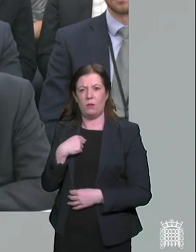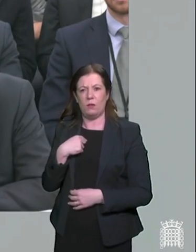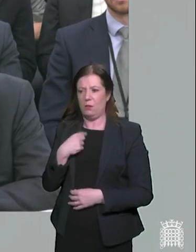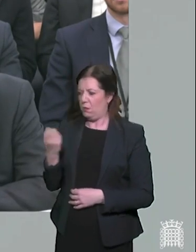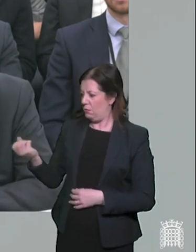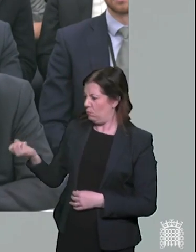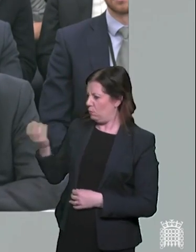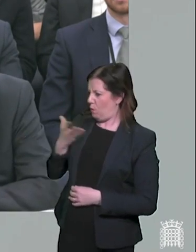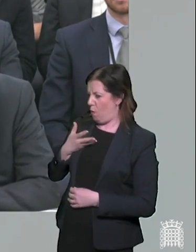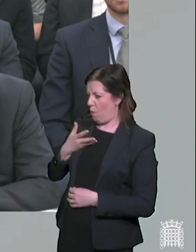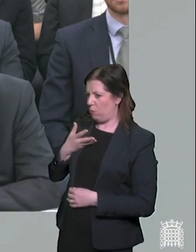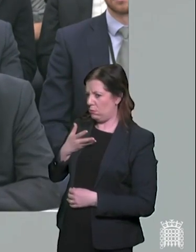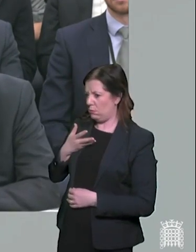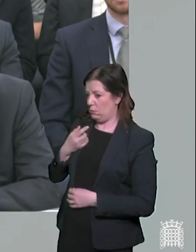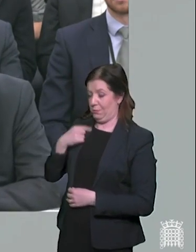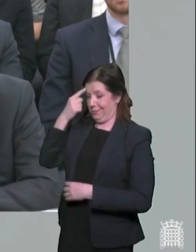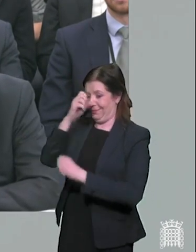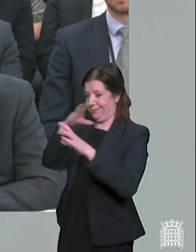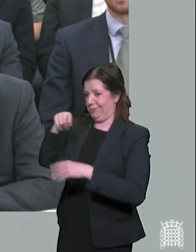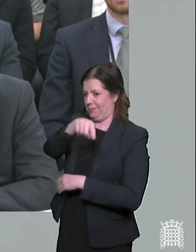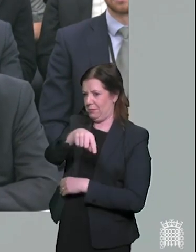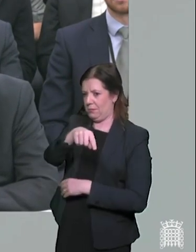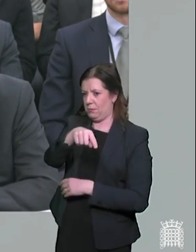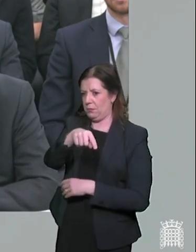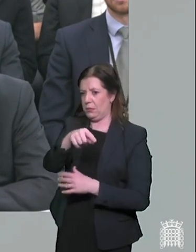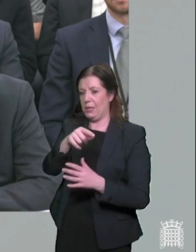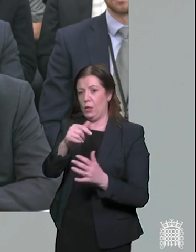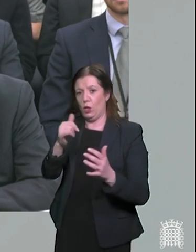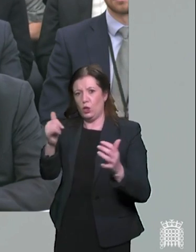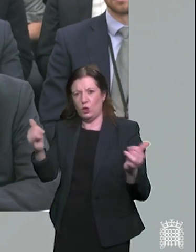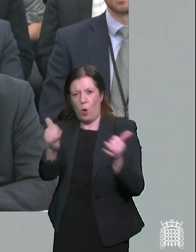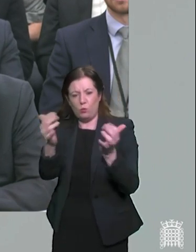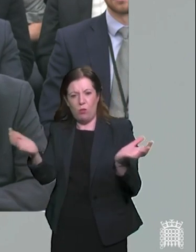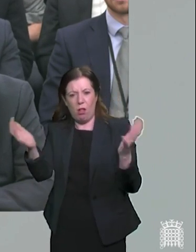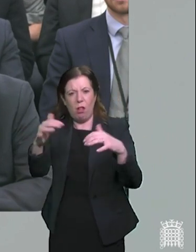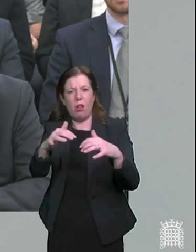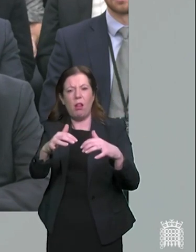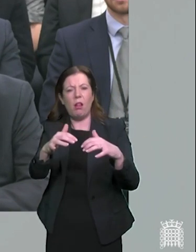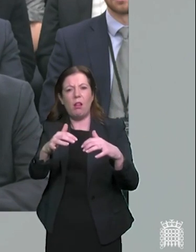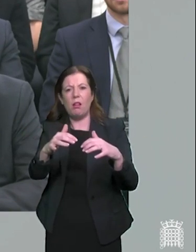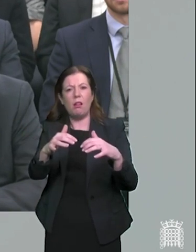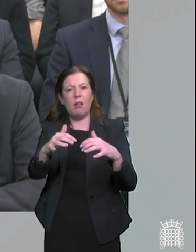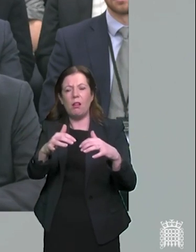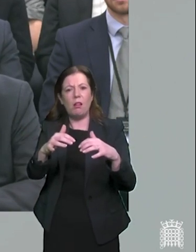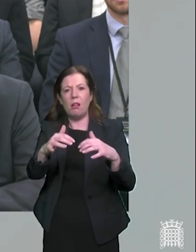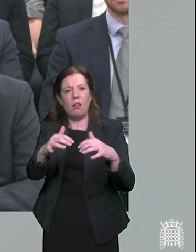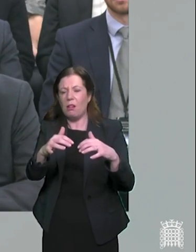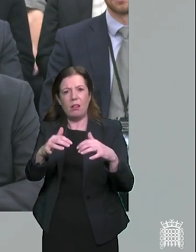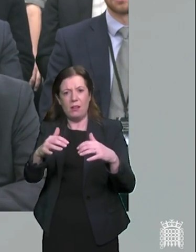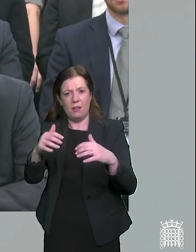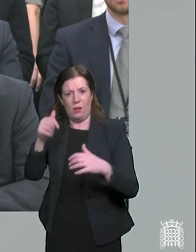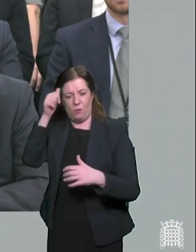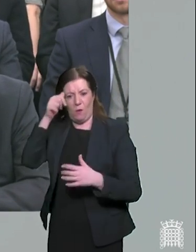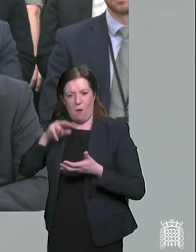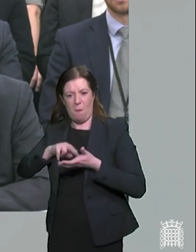been told, that the event was being presented as a purely social gathering on what I knew to be a monumentally busy day for